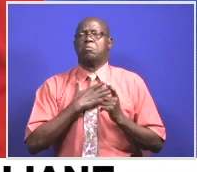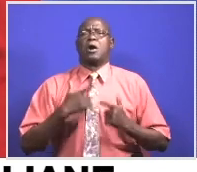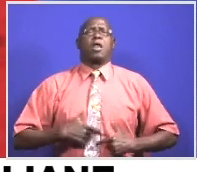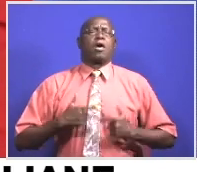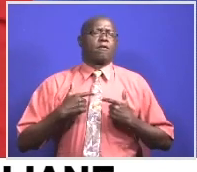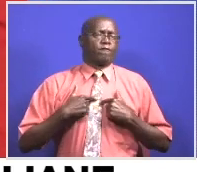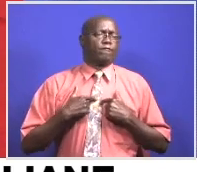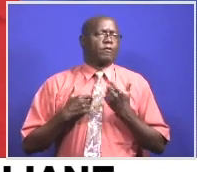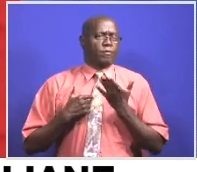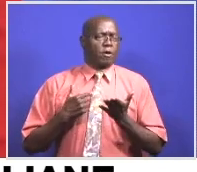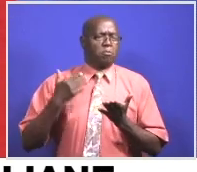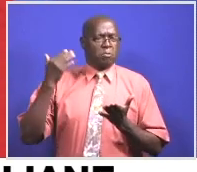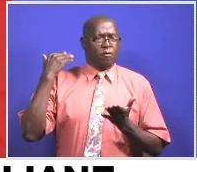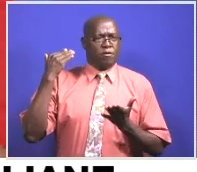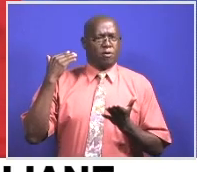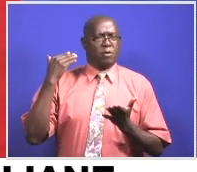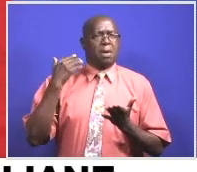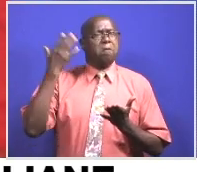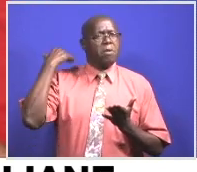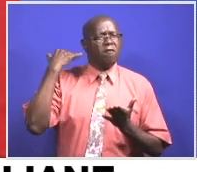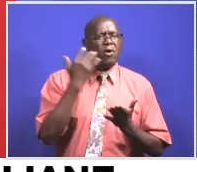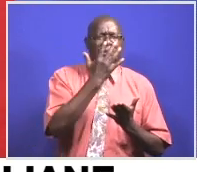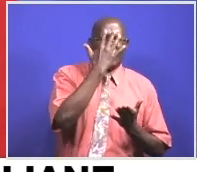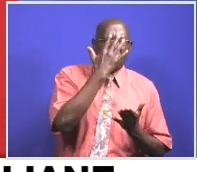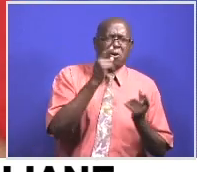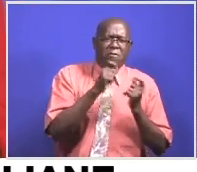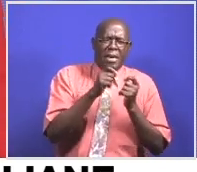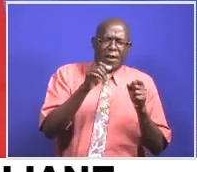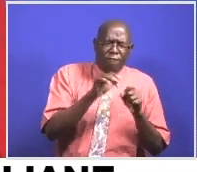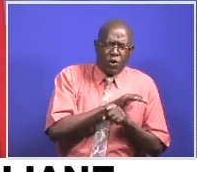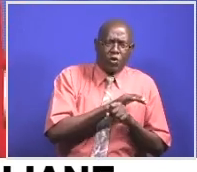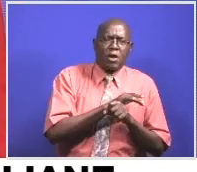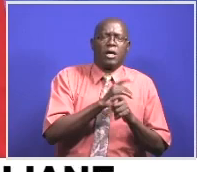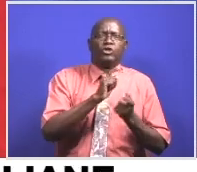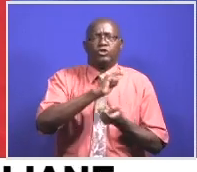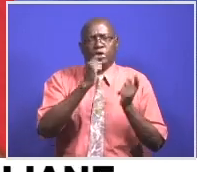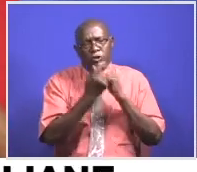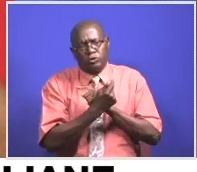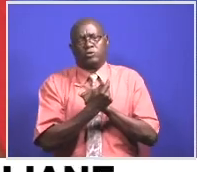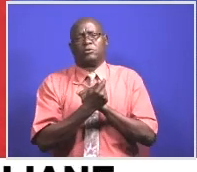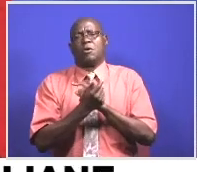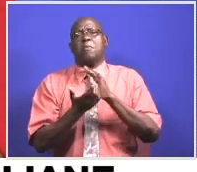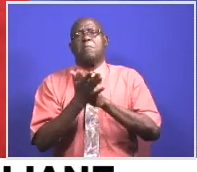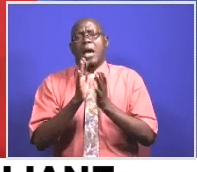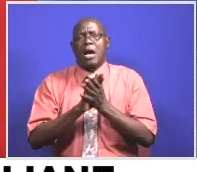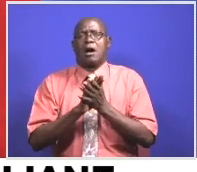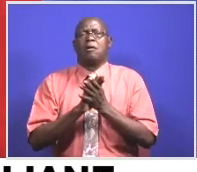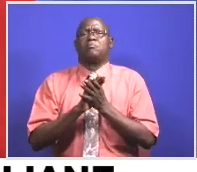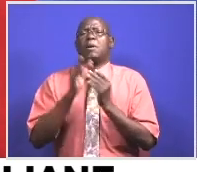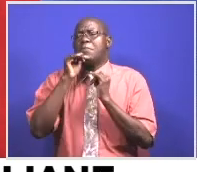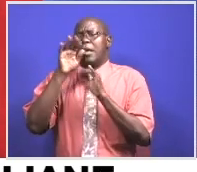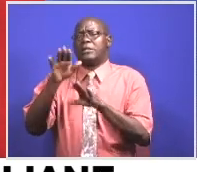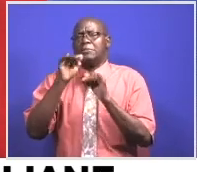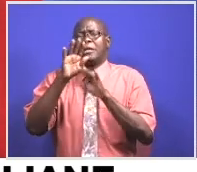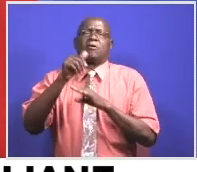made the what seems to be shameful and painful to become a purpose and a blessing to other people. Let